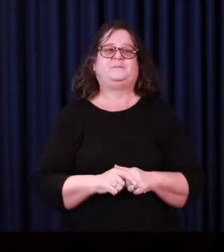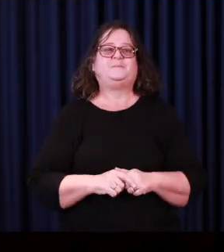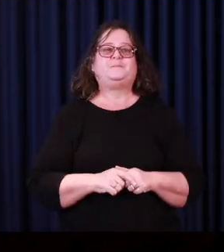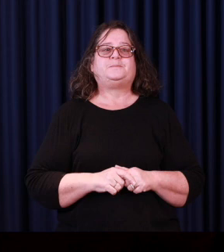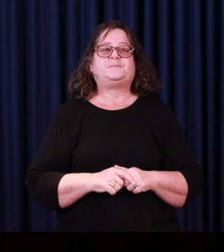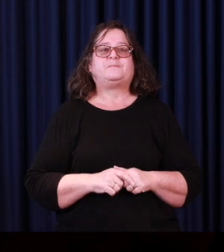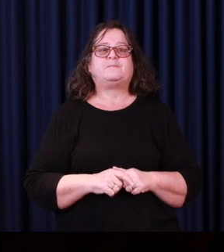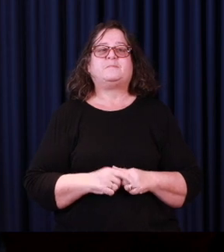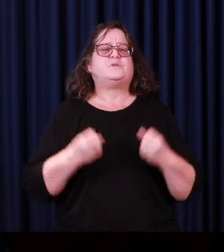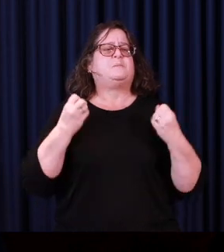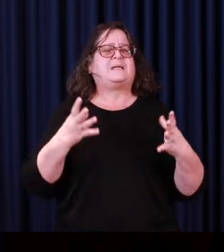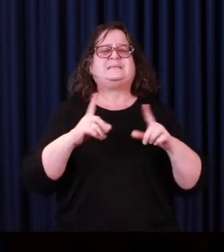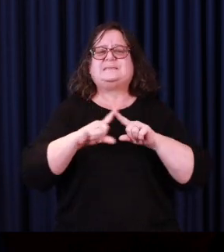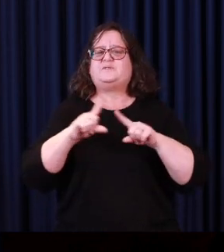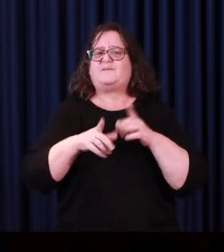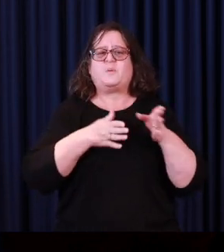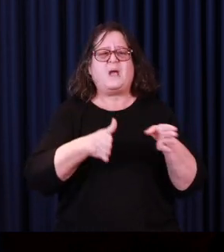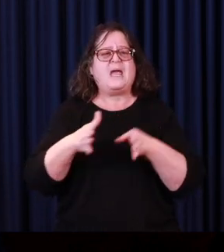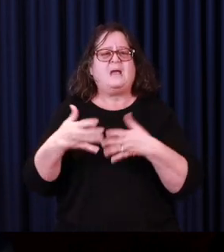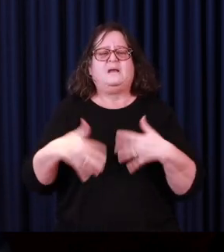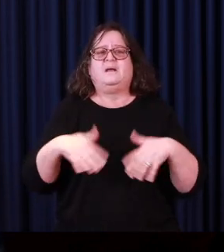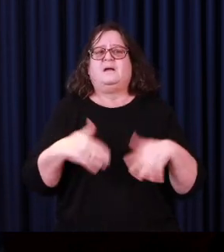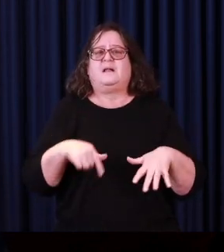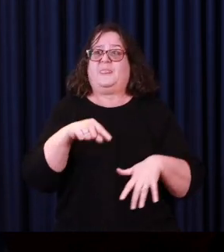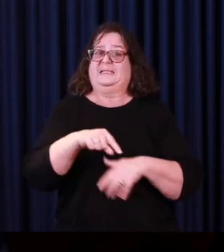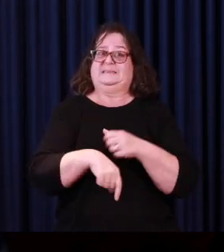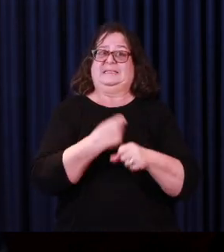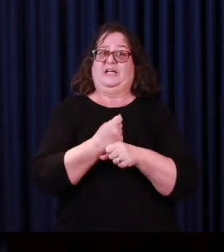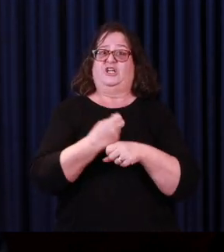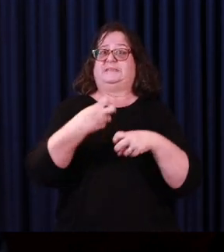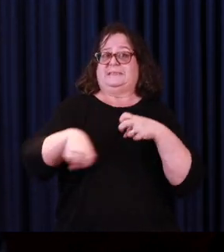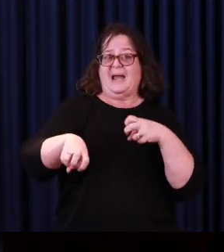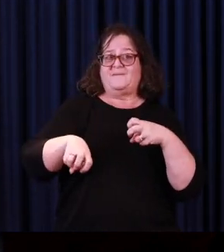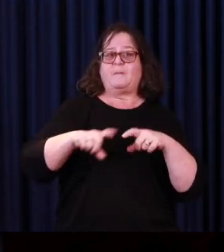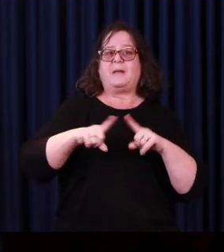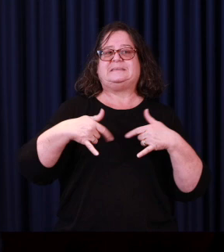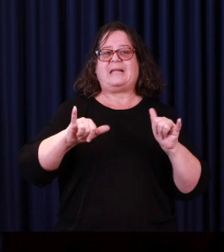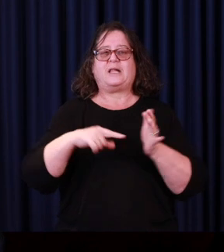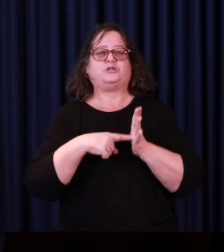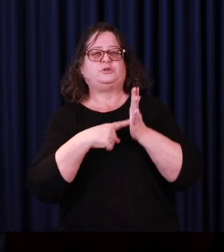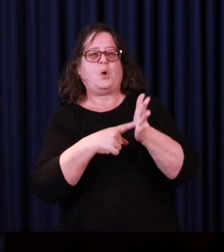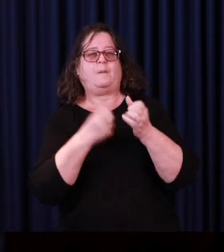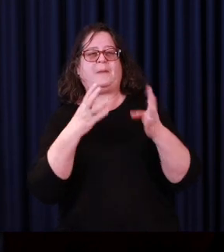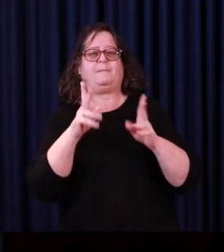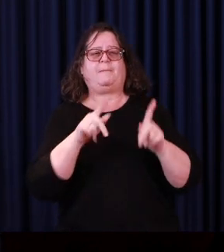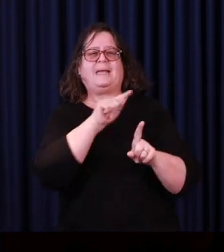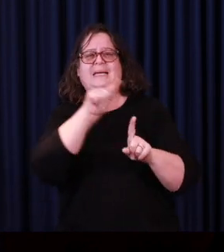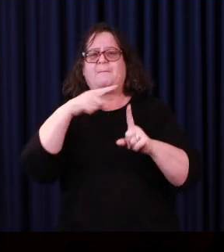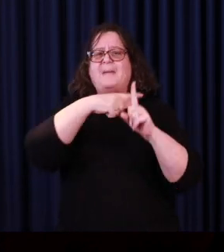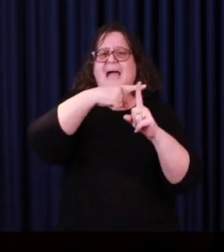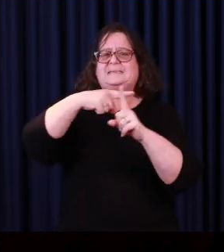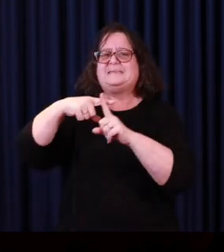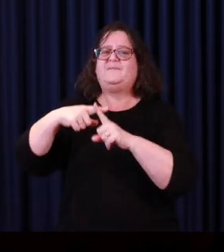many ways, an extremely tough year brought out the best in us. And yet